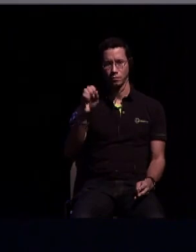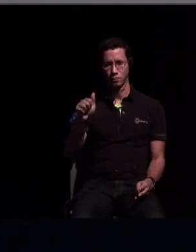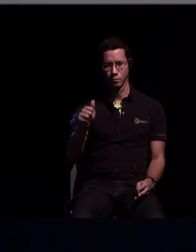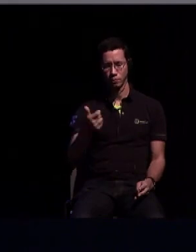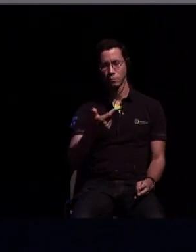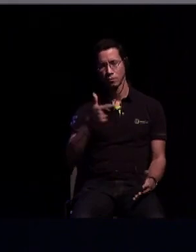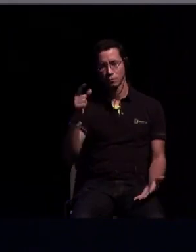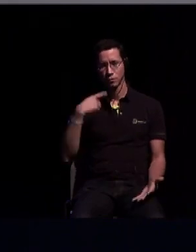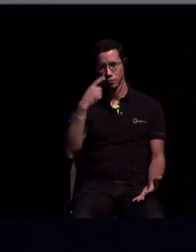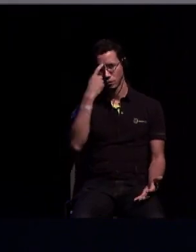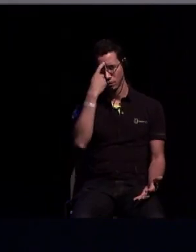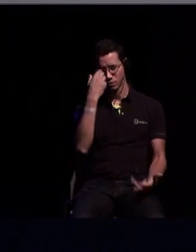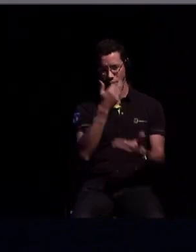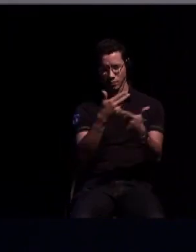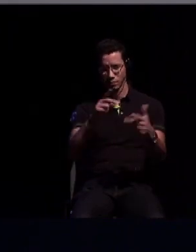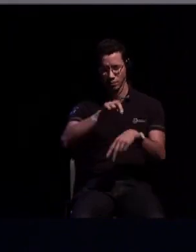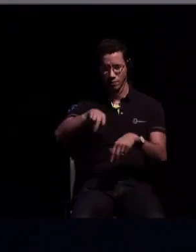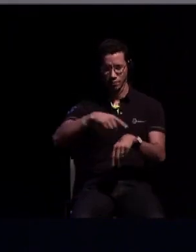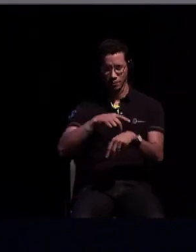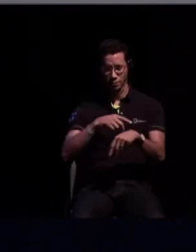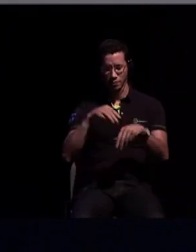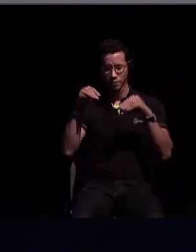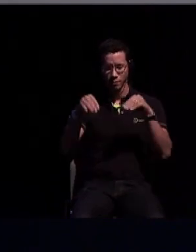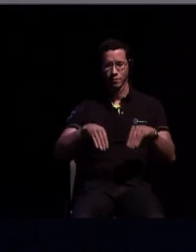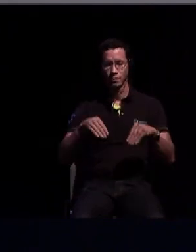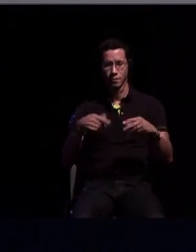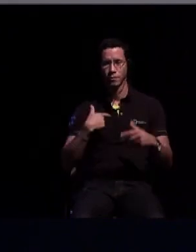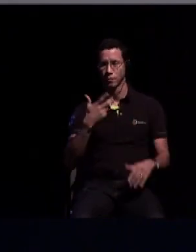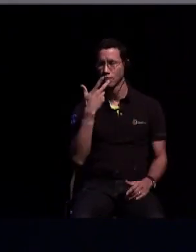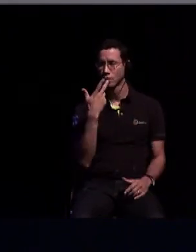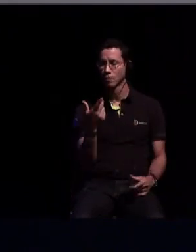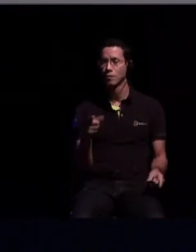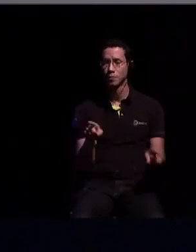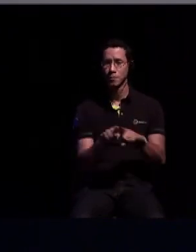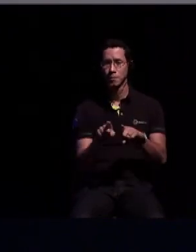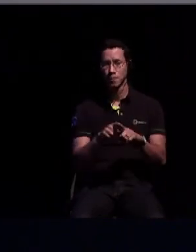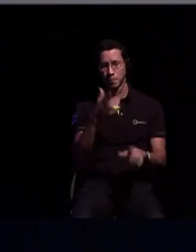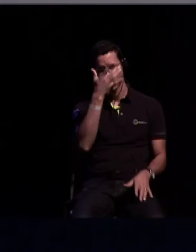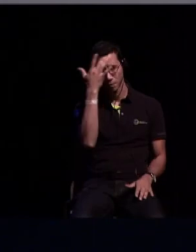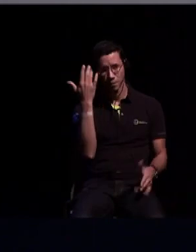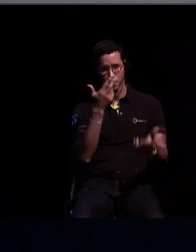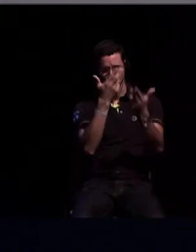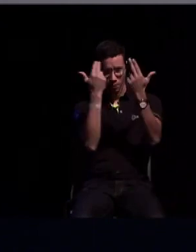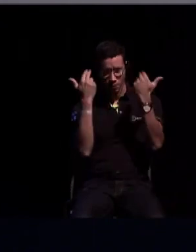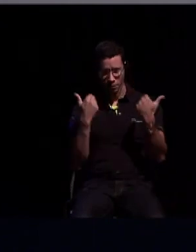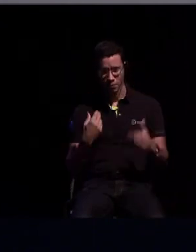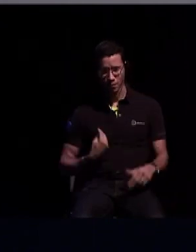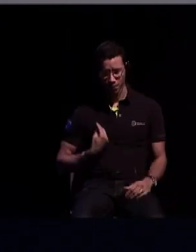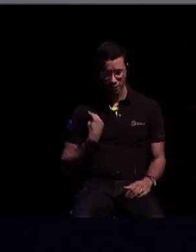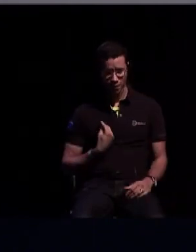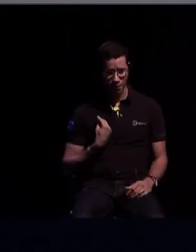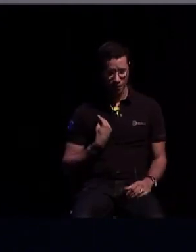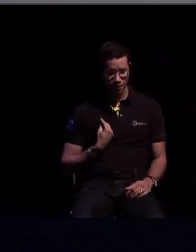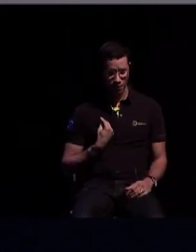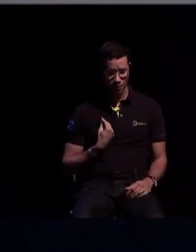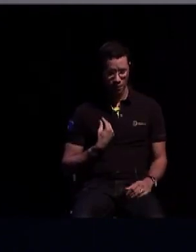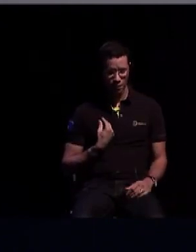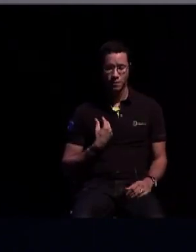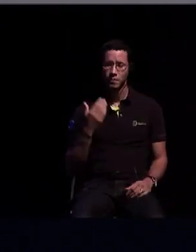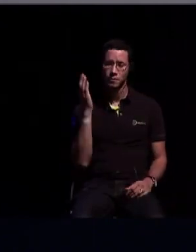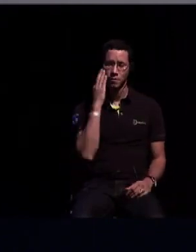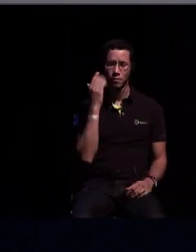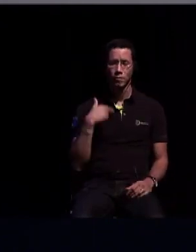in Australia. And I'd like to say for any indigenous people here, I know that I can't speak for the